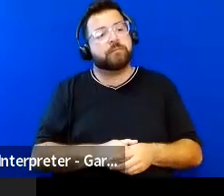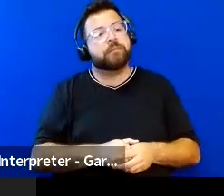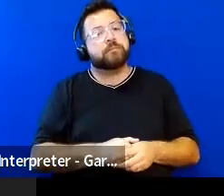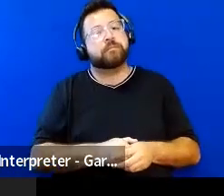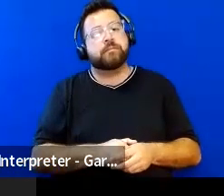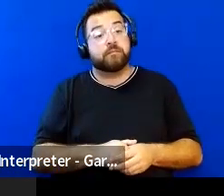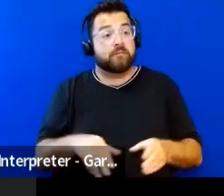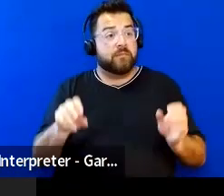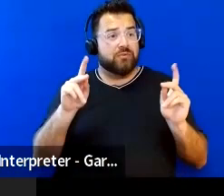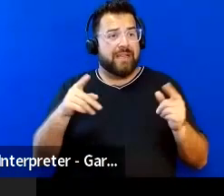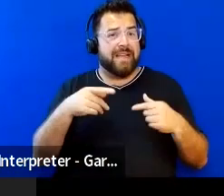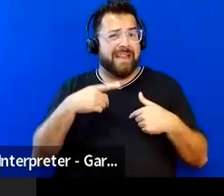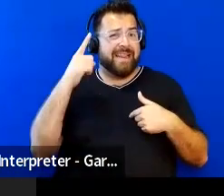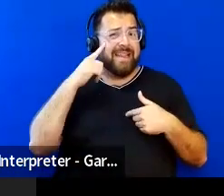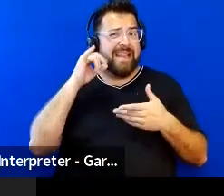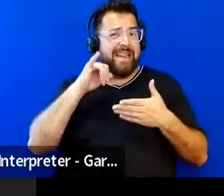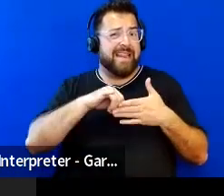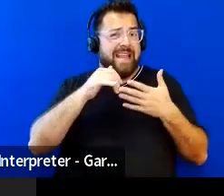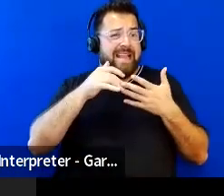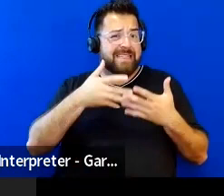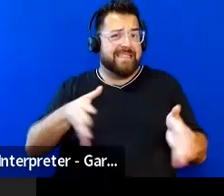Okay, I think that's my library spiel.